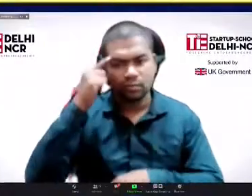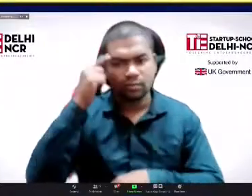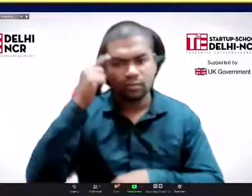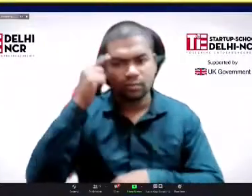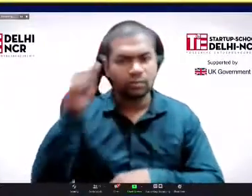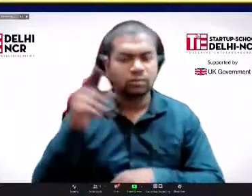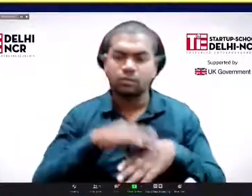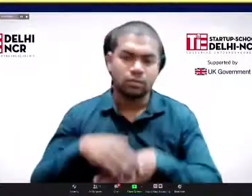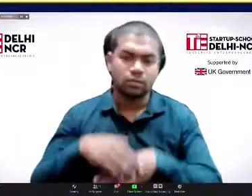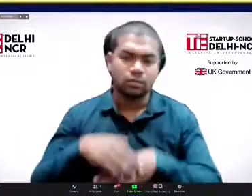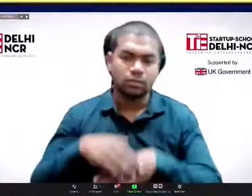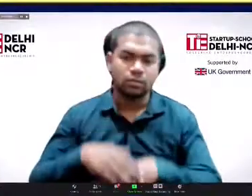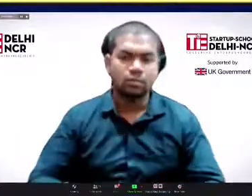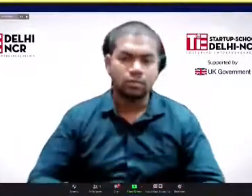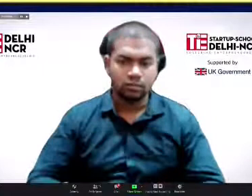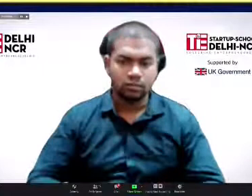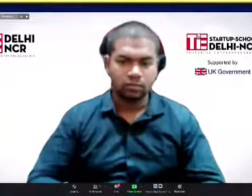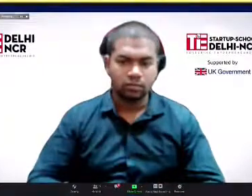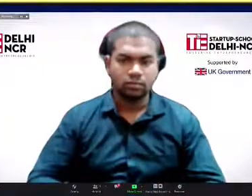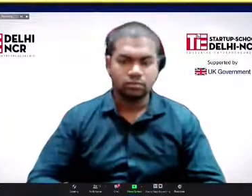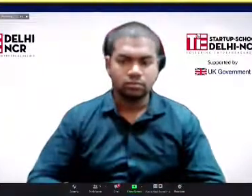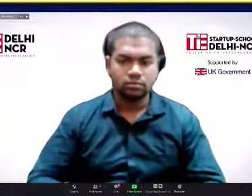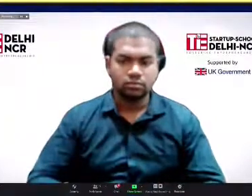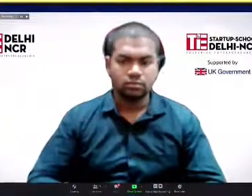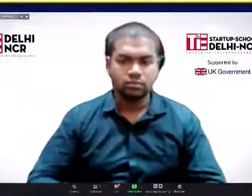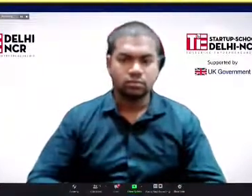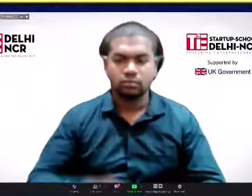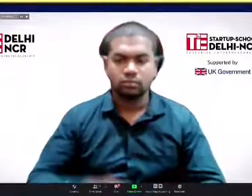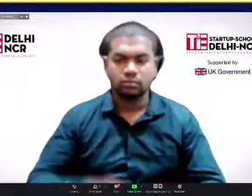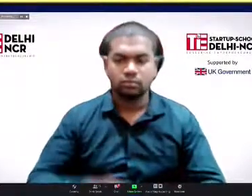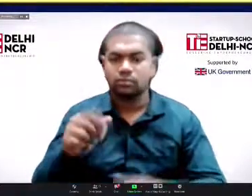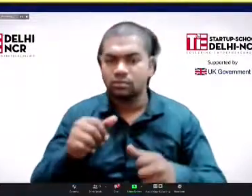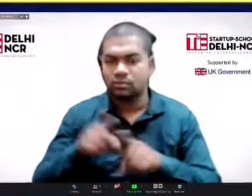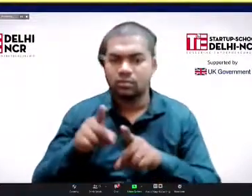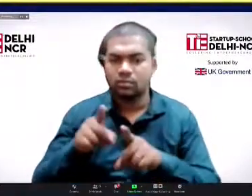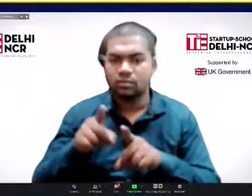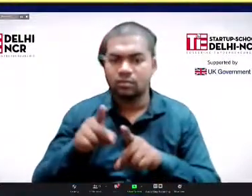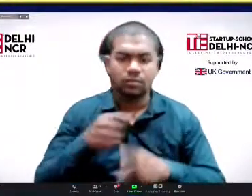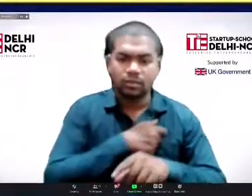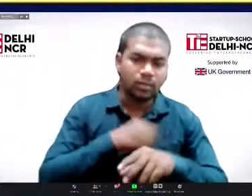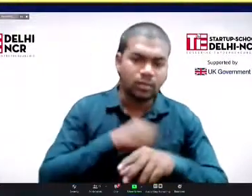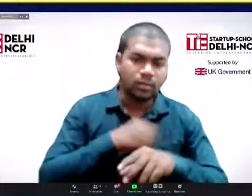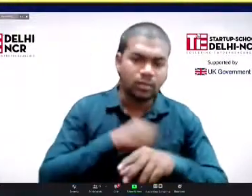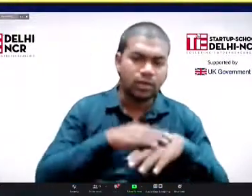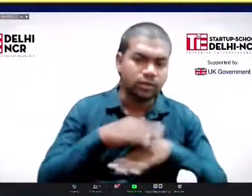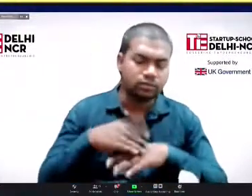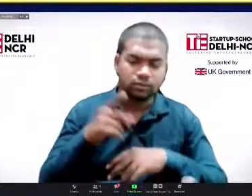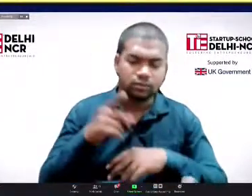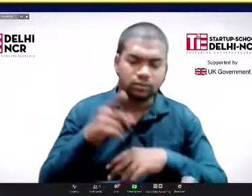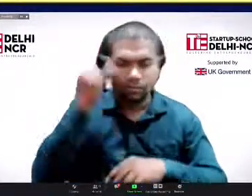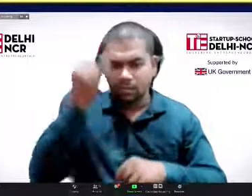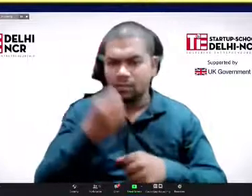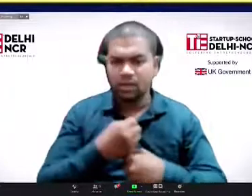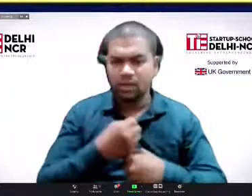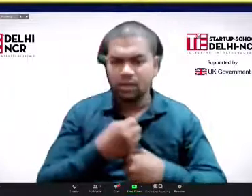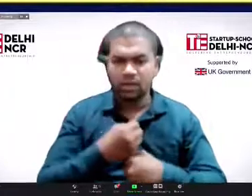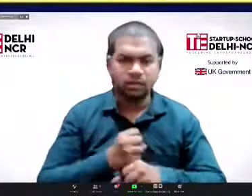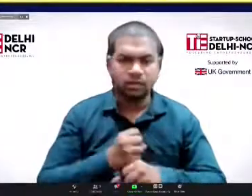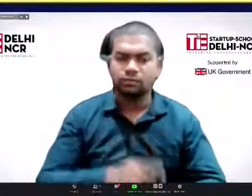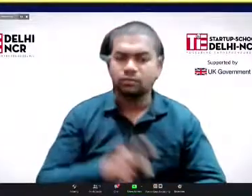their experience. So here's active experiencing of the brand. If I'm saying creative, and my baseline is